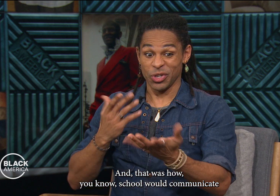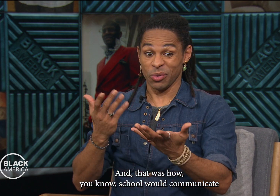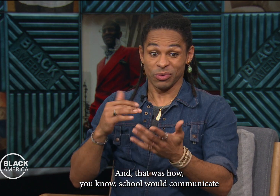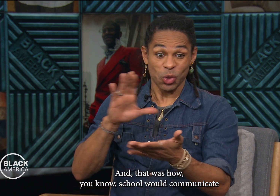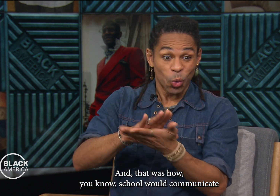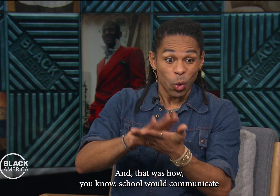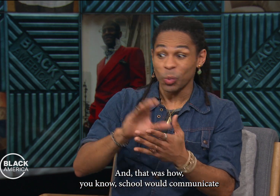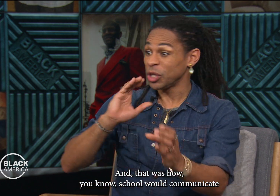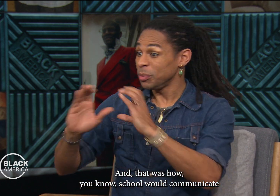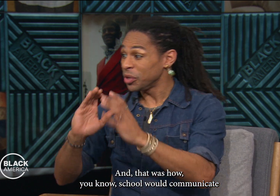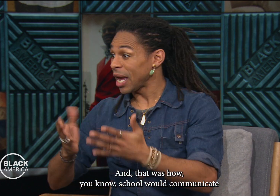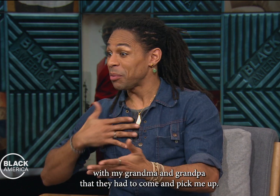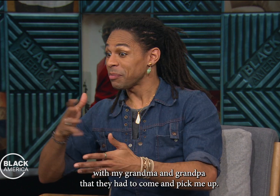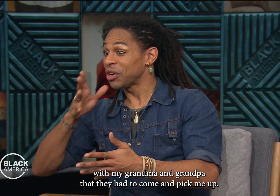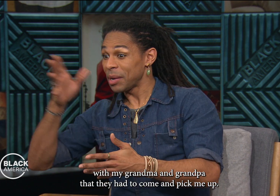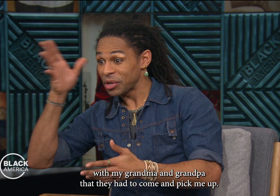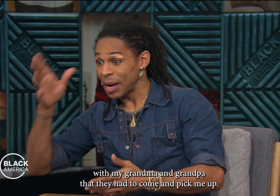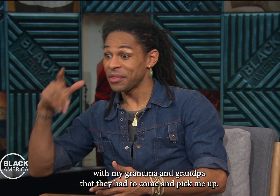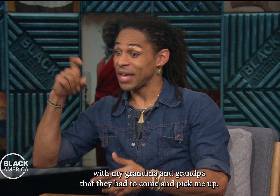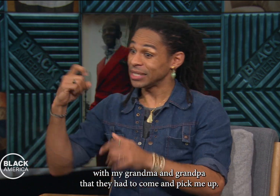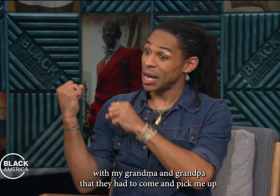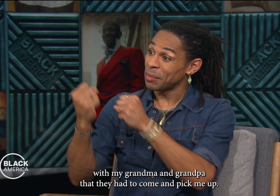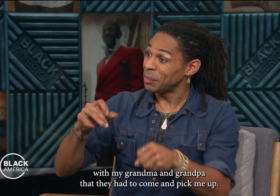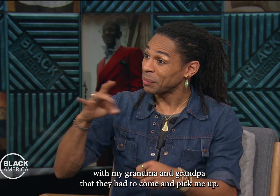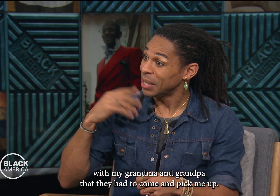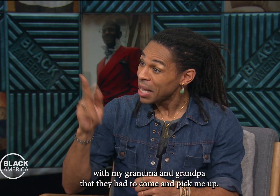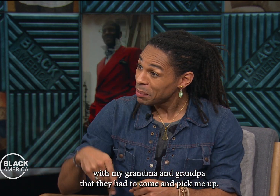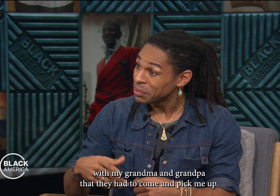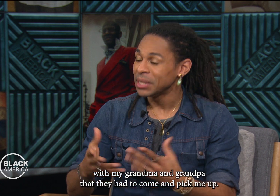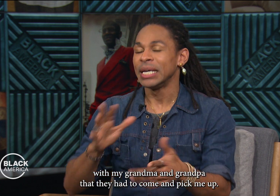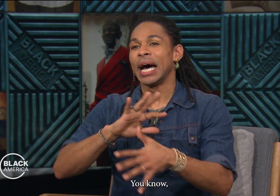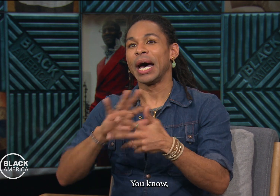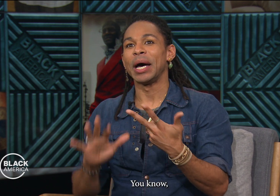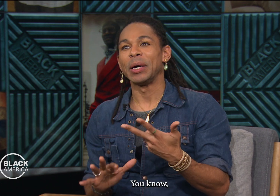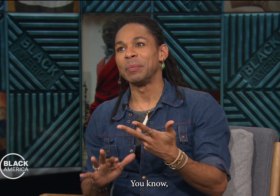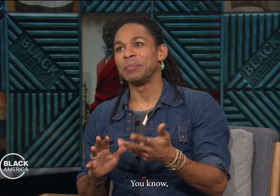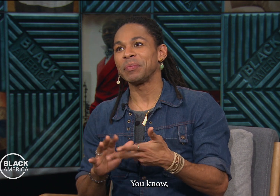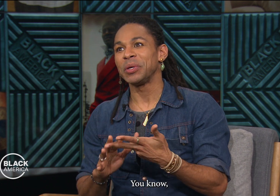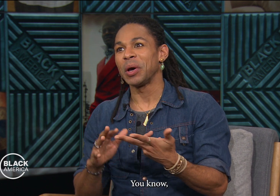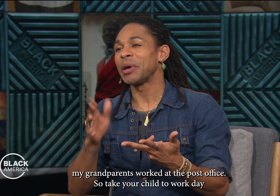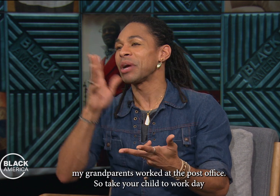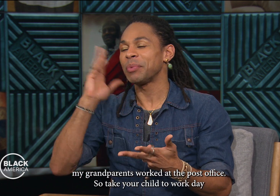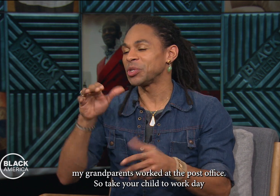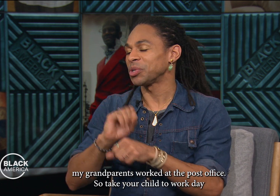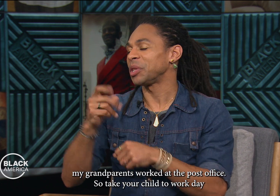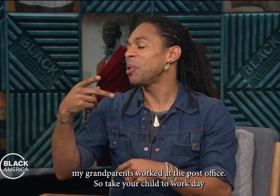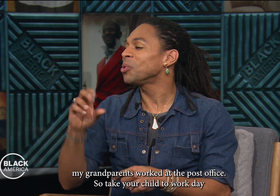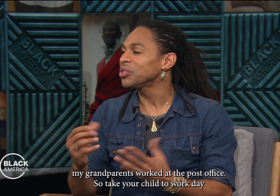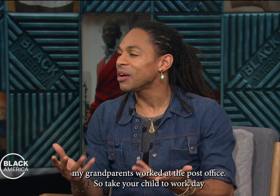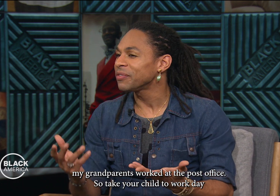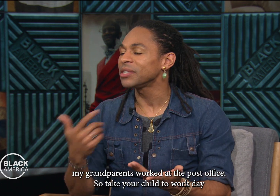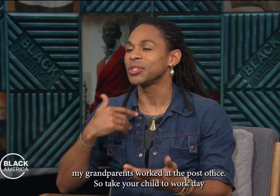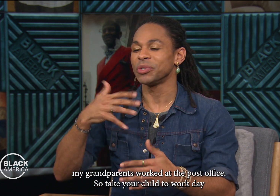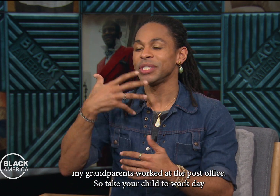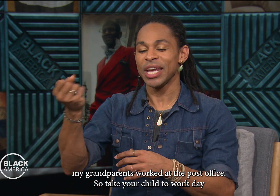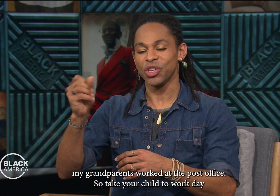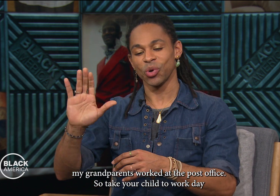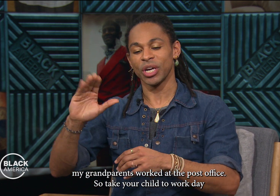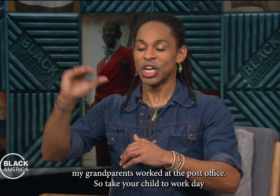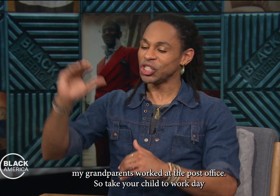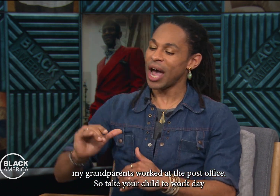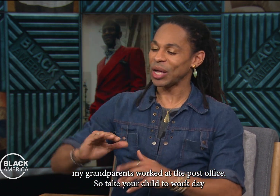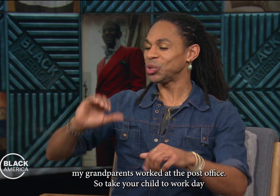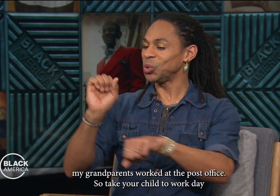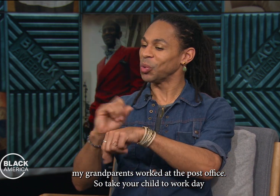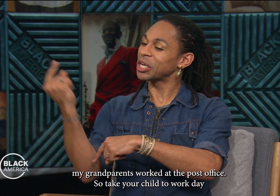how, you know, school would communicate with my grandma and grandpa, that they had to come and pick me up. You know, my grandparents worked at the post office, so take